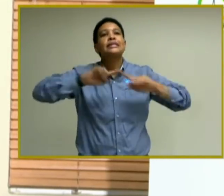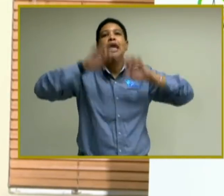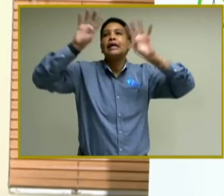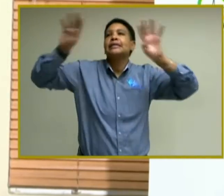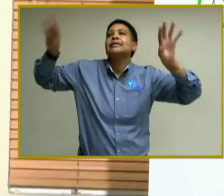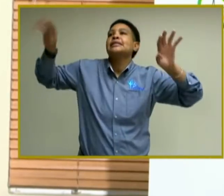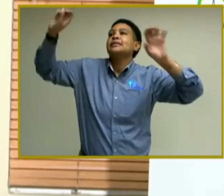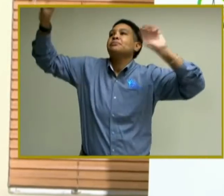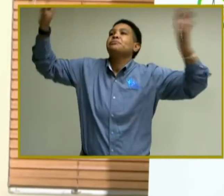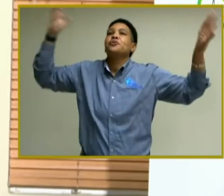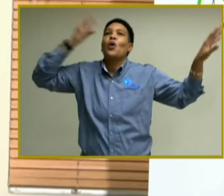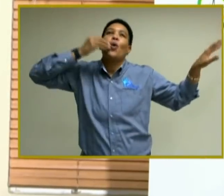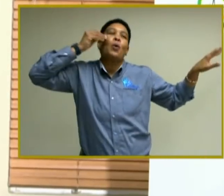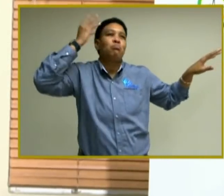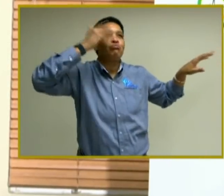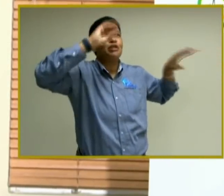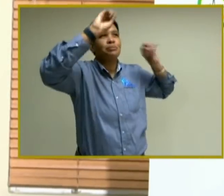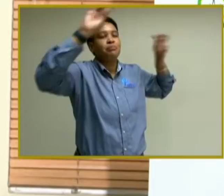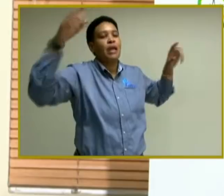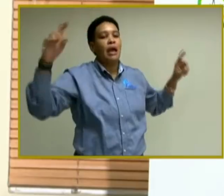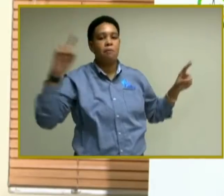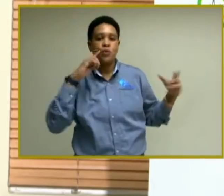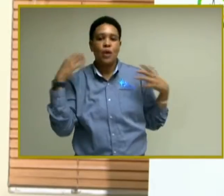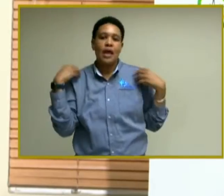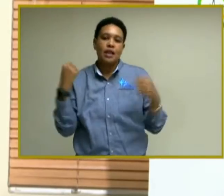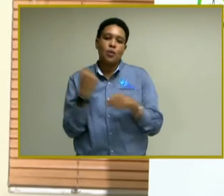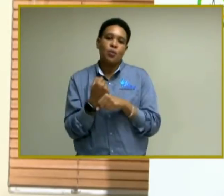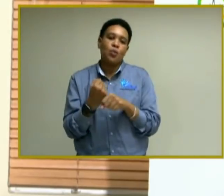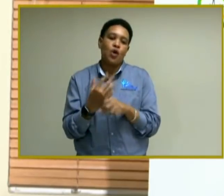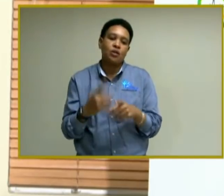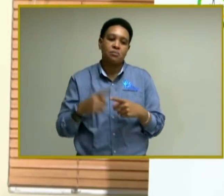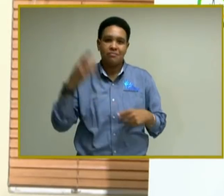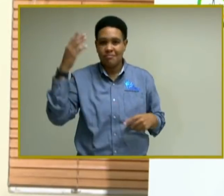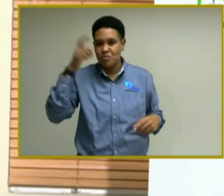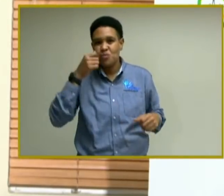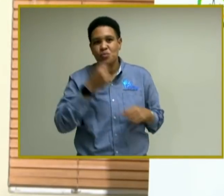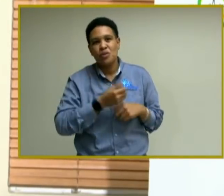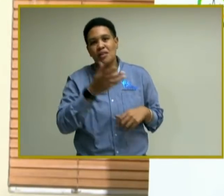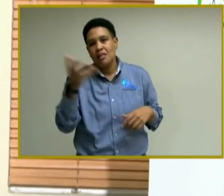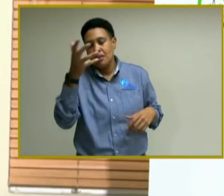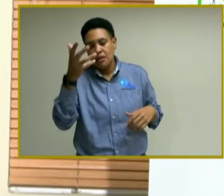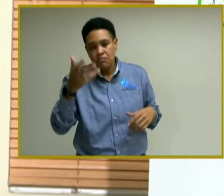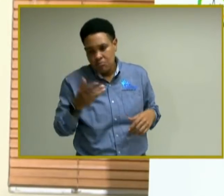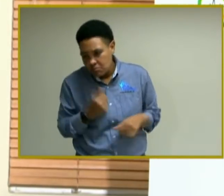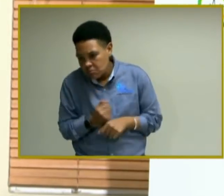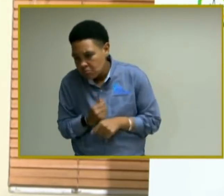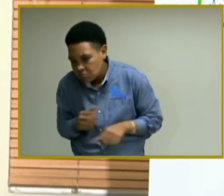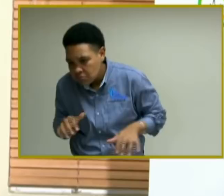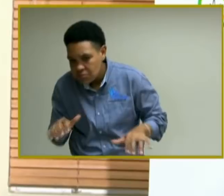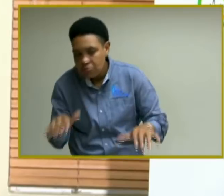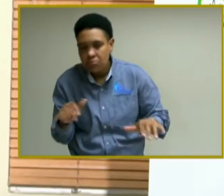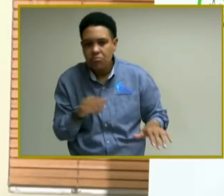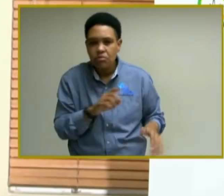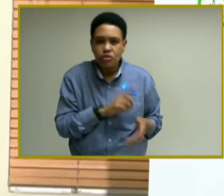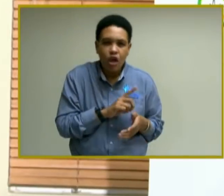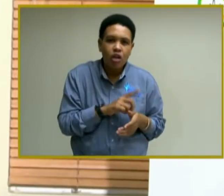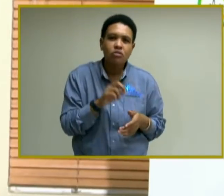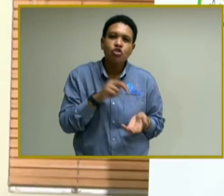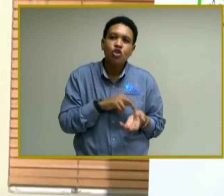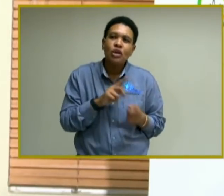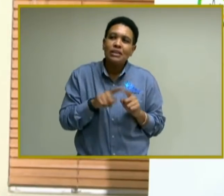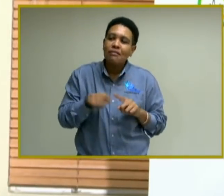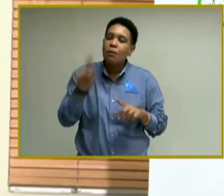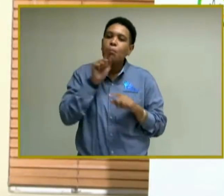also. And to the health workers on the front line, we're going to work with you to ensure that you see a Christmas